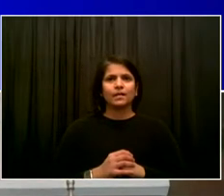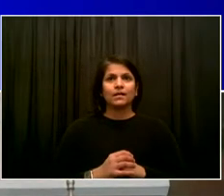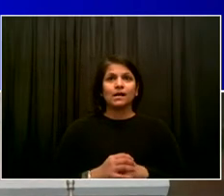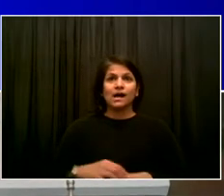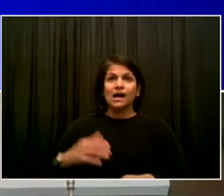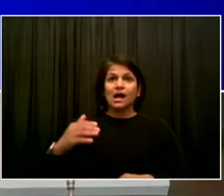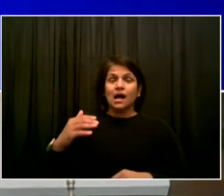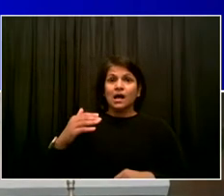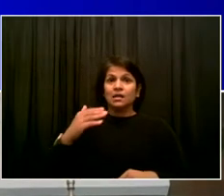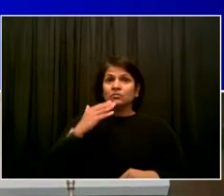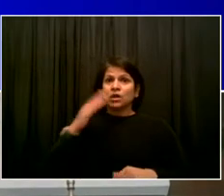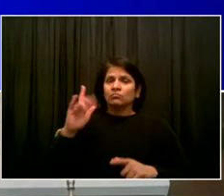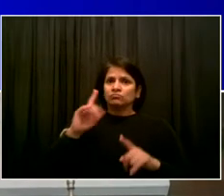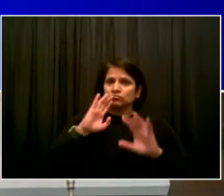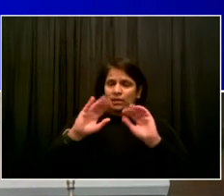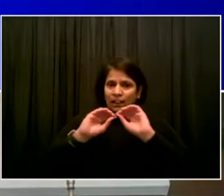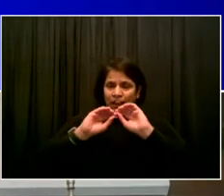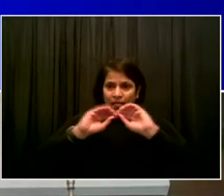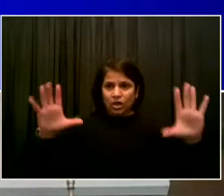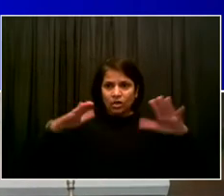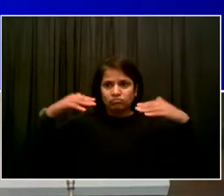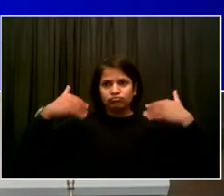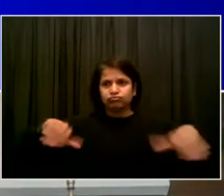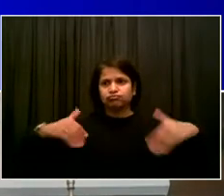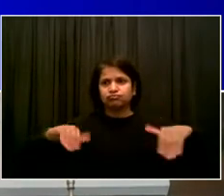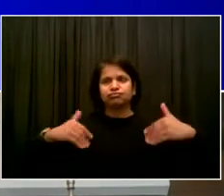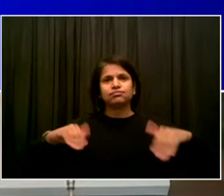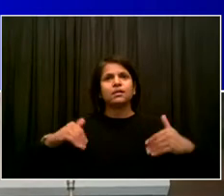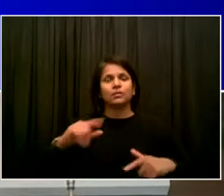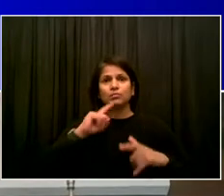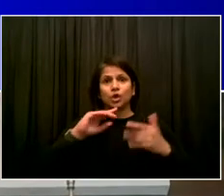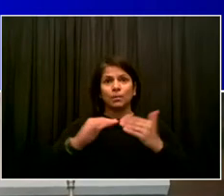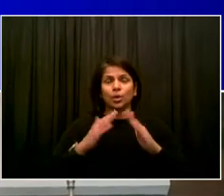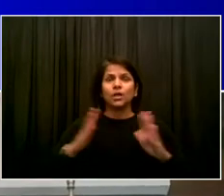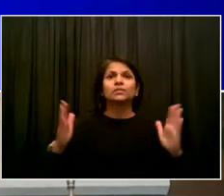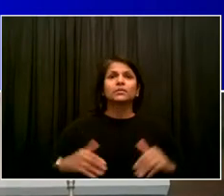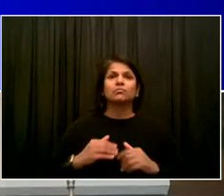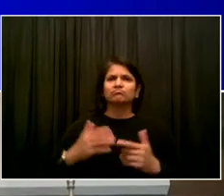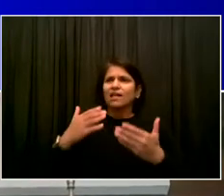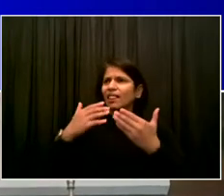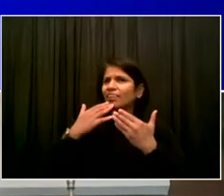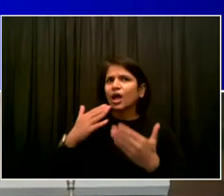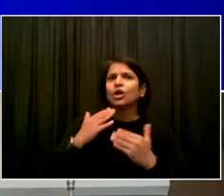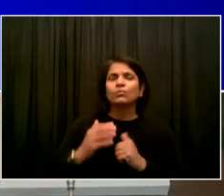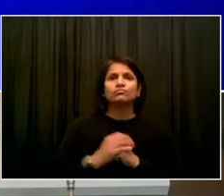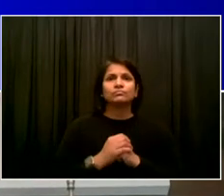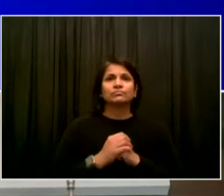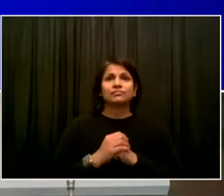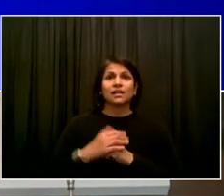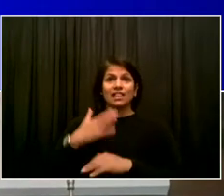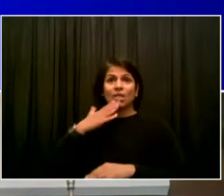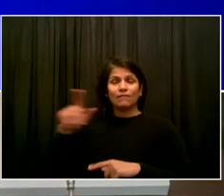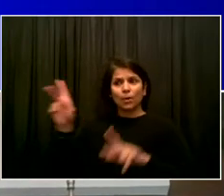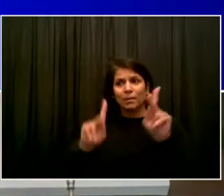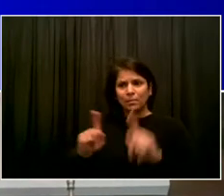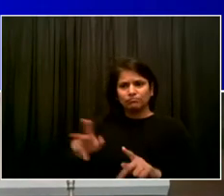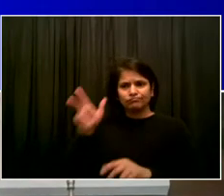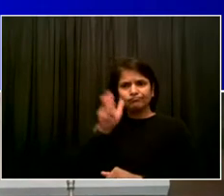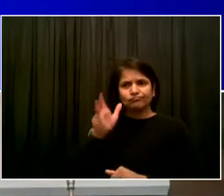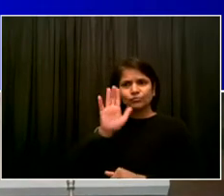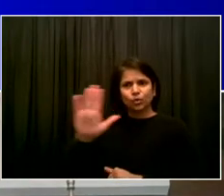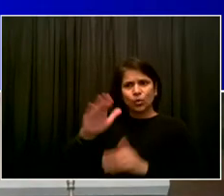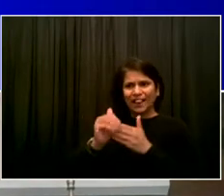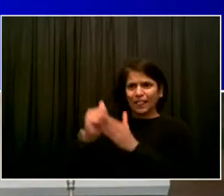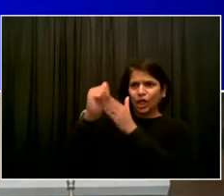all New Yorkers, and I thank you for that. People are hearing the kind of leadership you're gonna provide in the months and years ahead. And we need